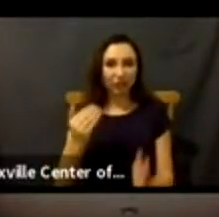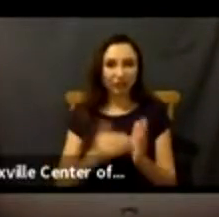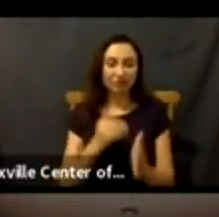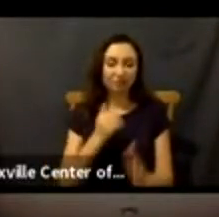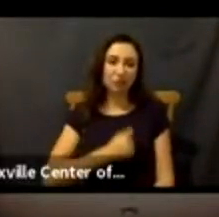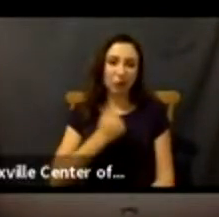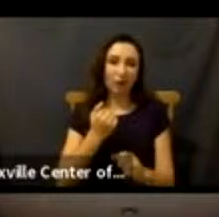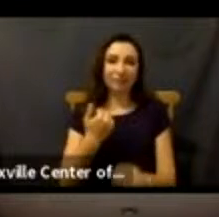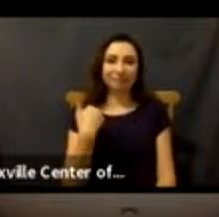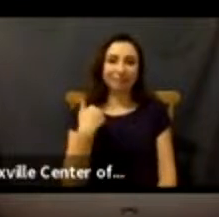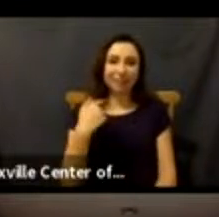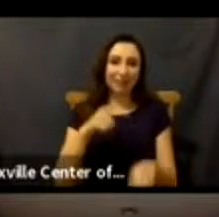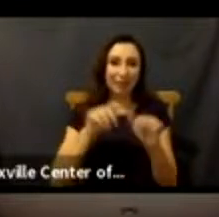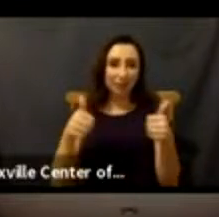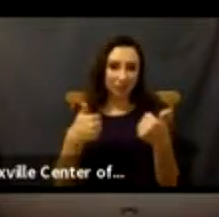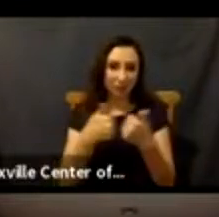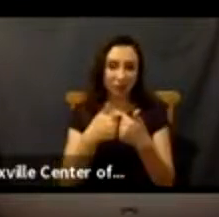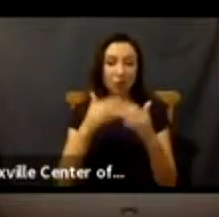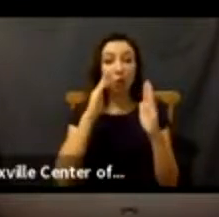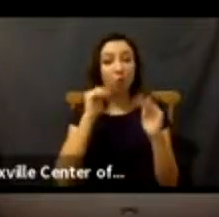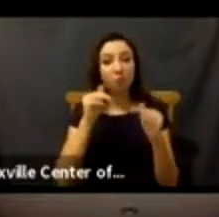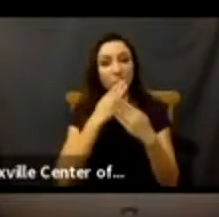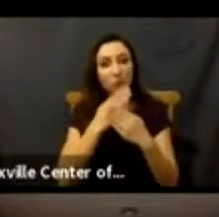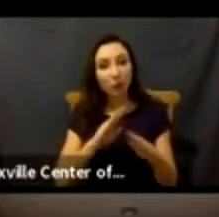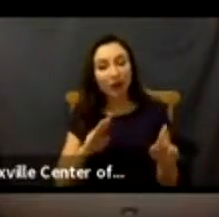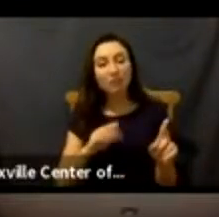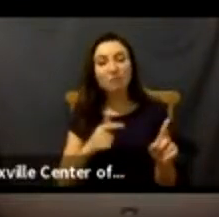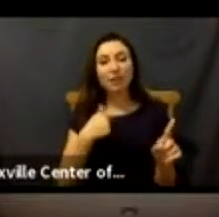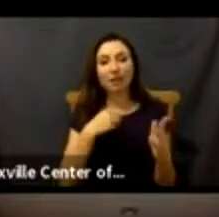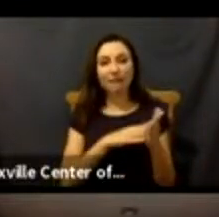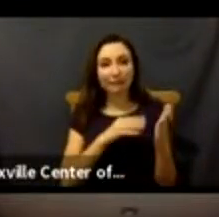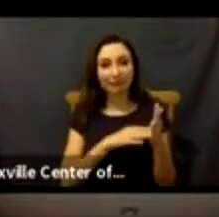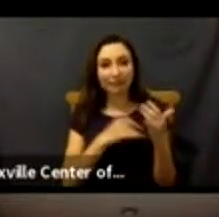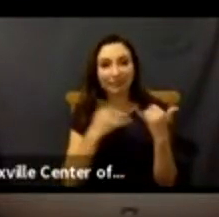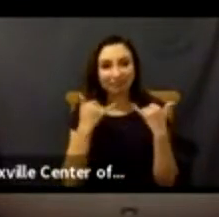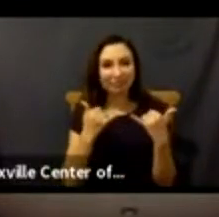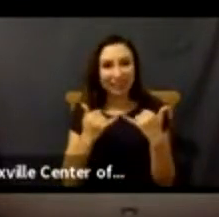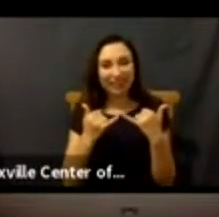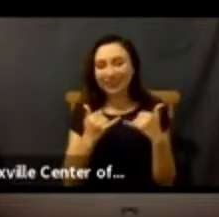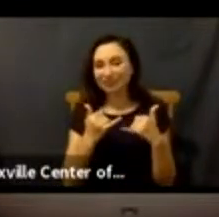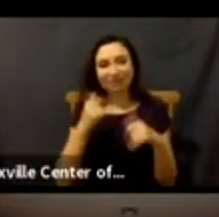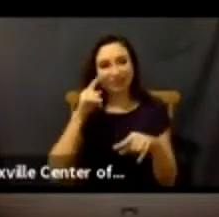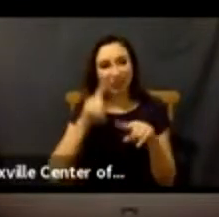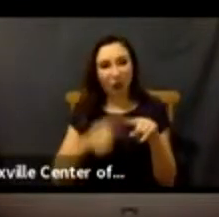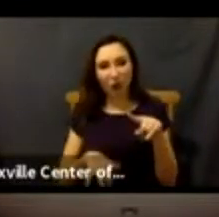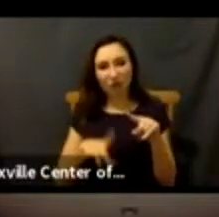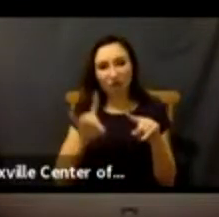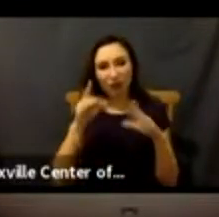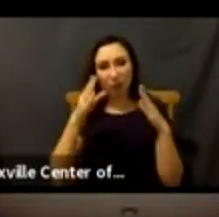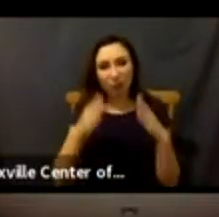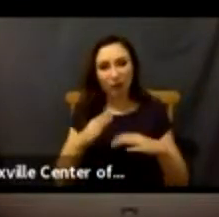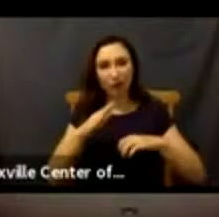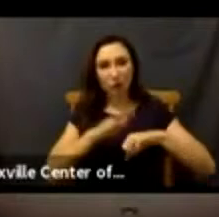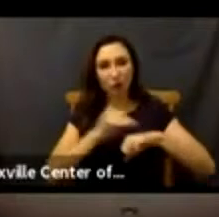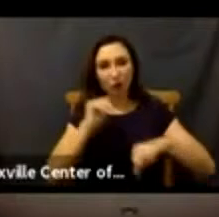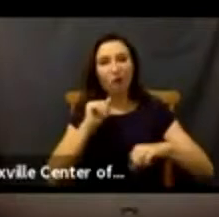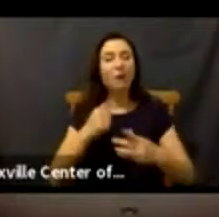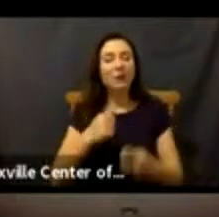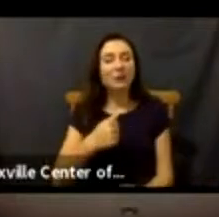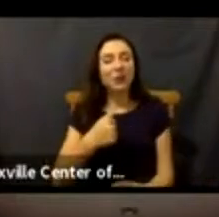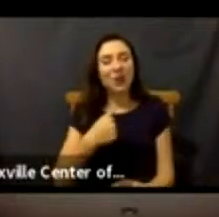me. So hopefully it'll be quiet. But I found out just today that they couldn't find anybody to take calls, so they asked me to do it again.